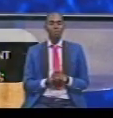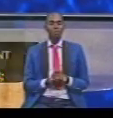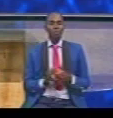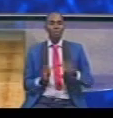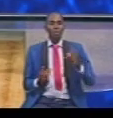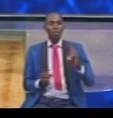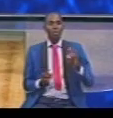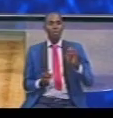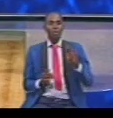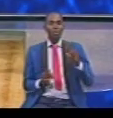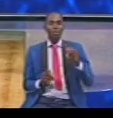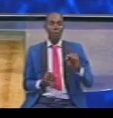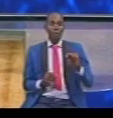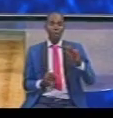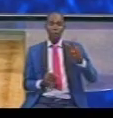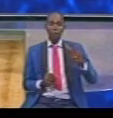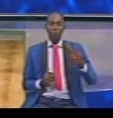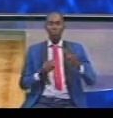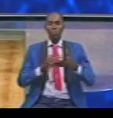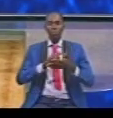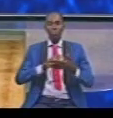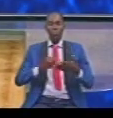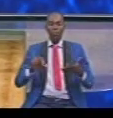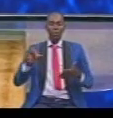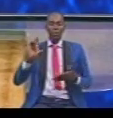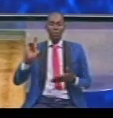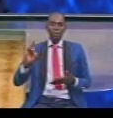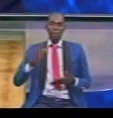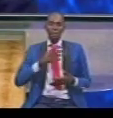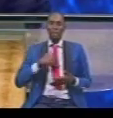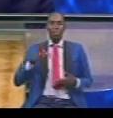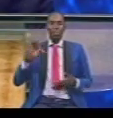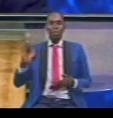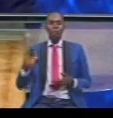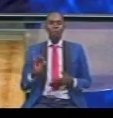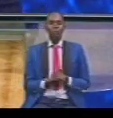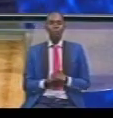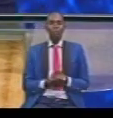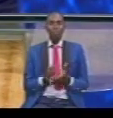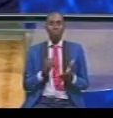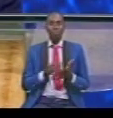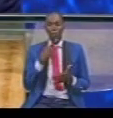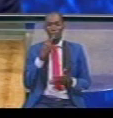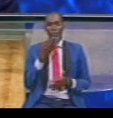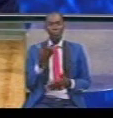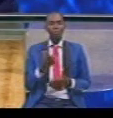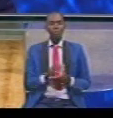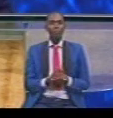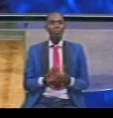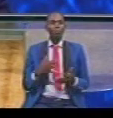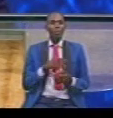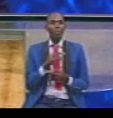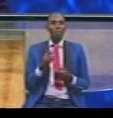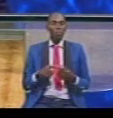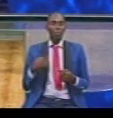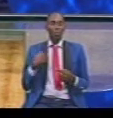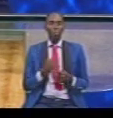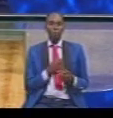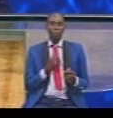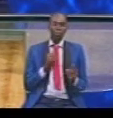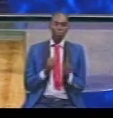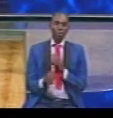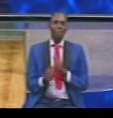2, verses 8 and 9. It says, and when we passed, this